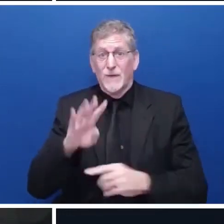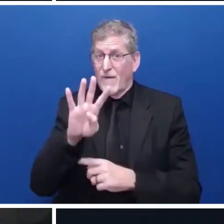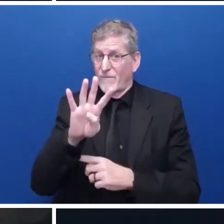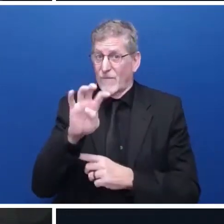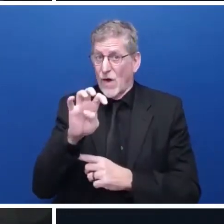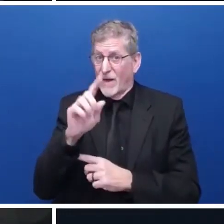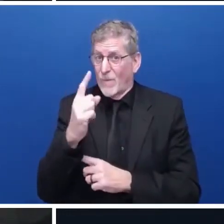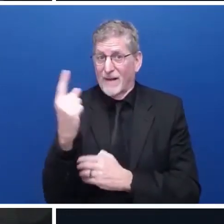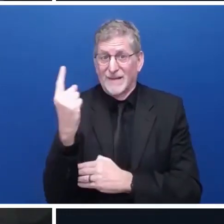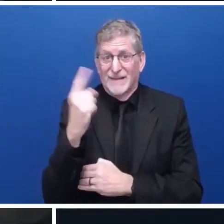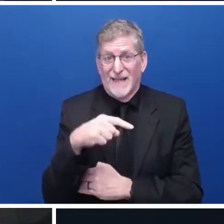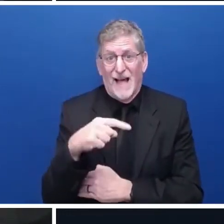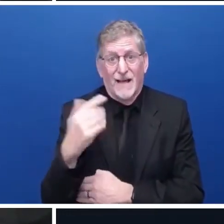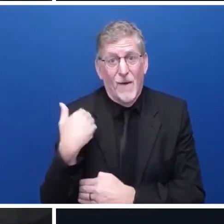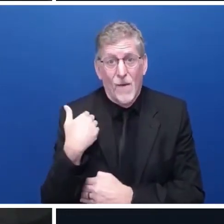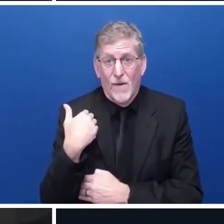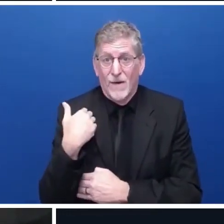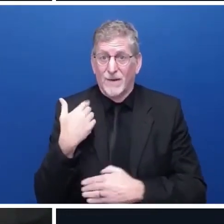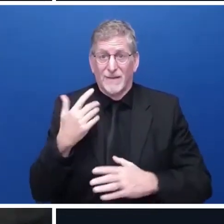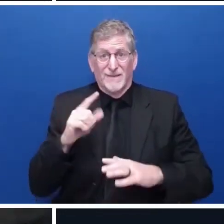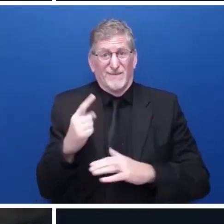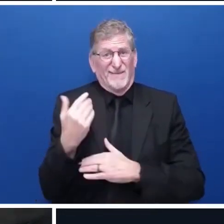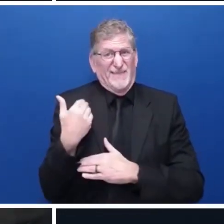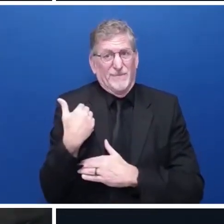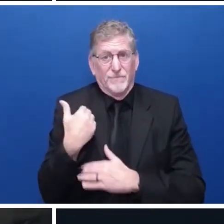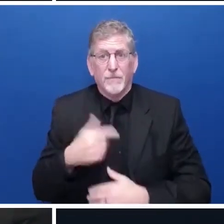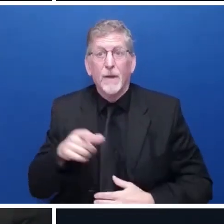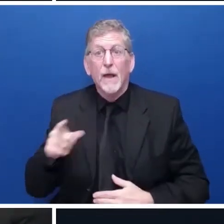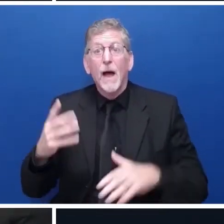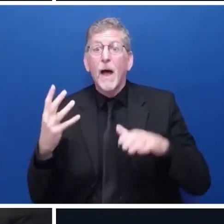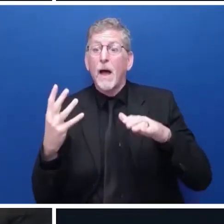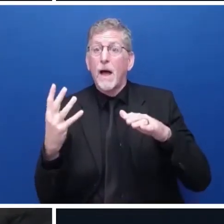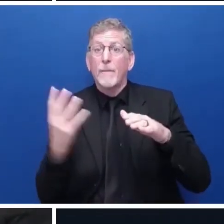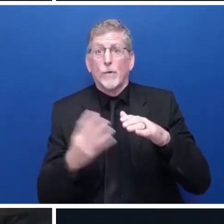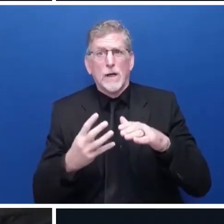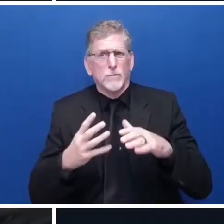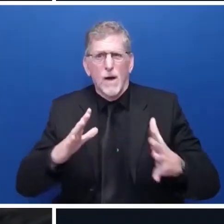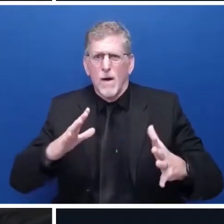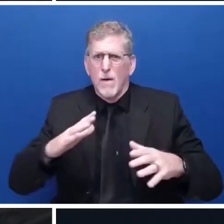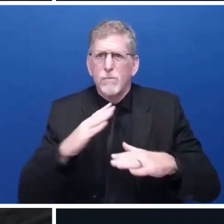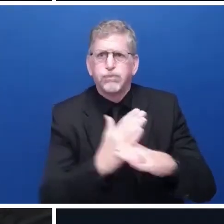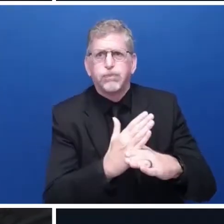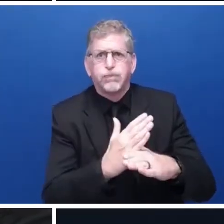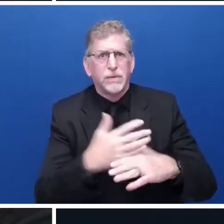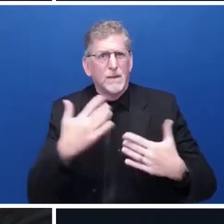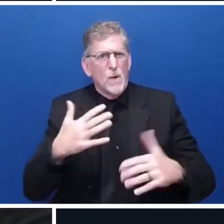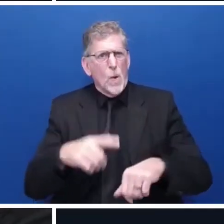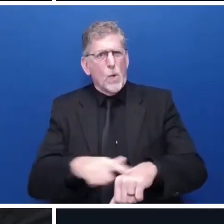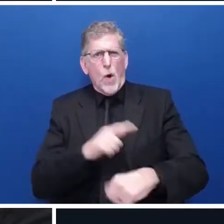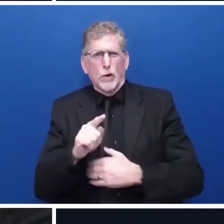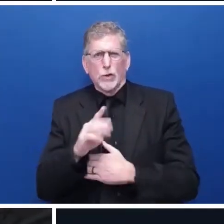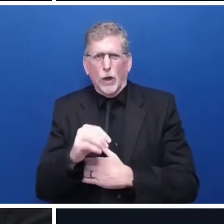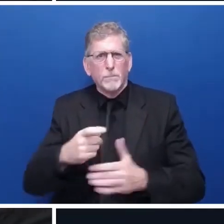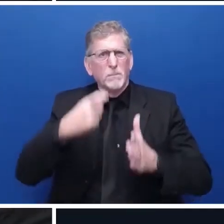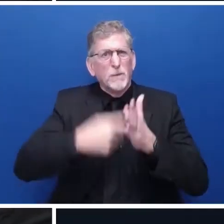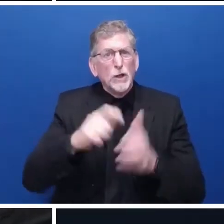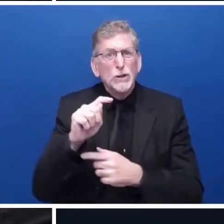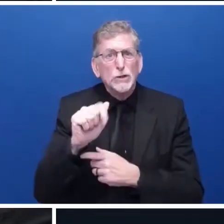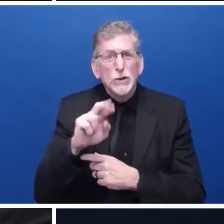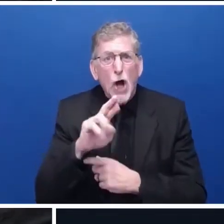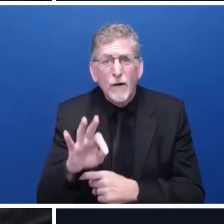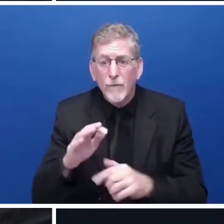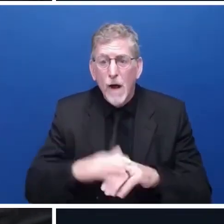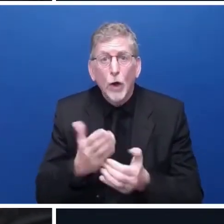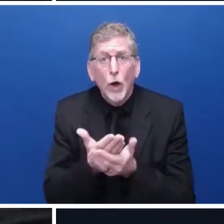second-term economic policy was blocked by the Supreme Court in its sharpest rebuke so far. Several of the justices are inside the